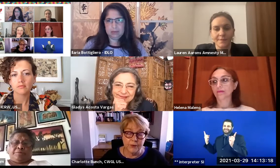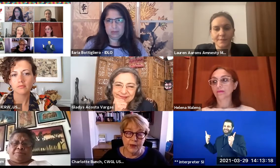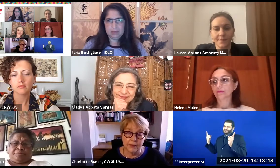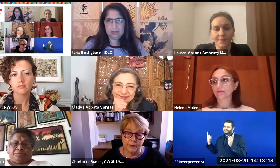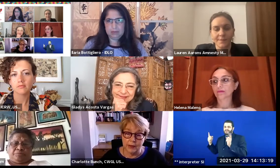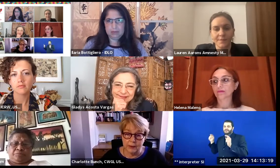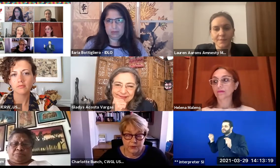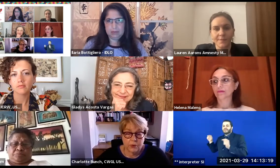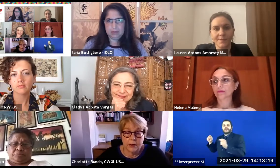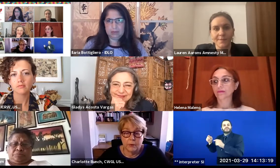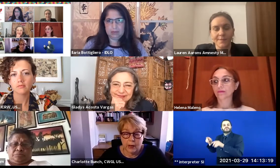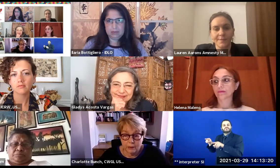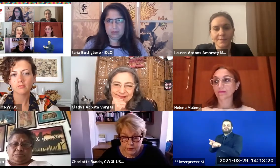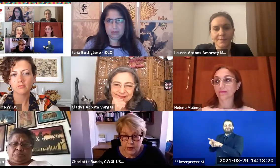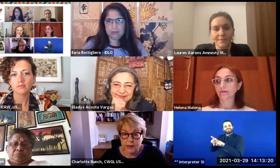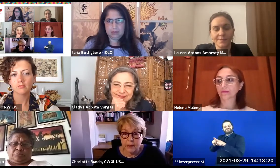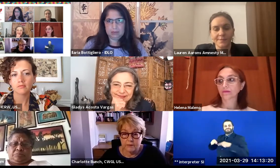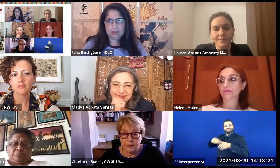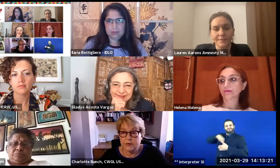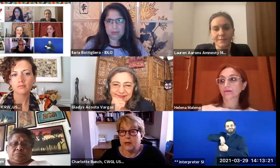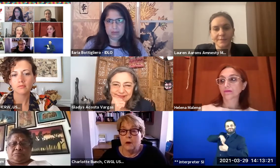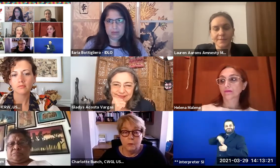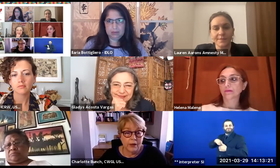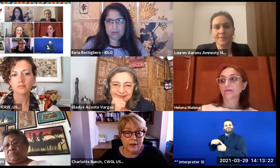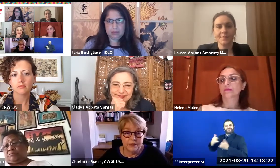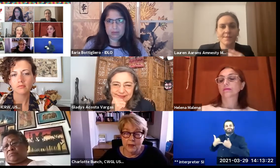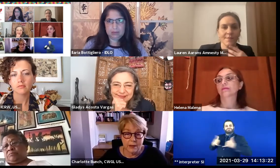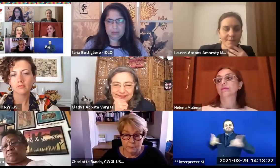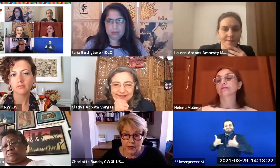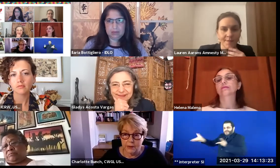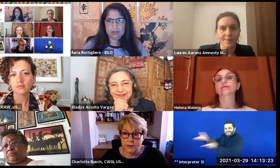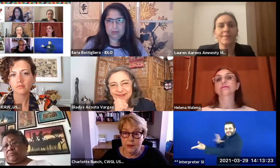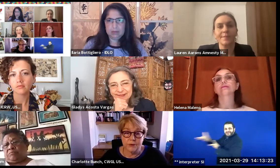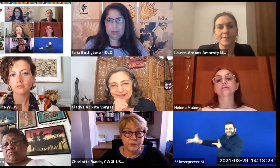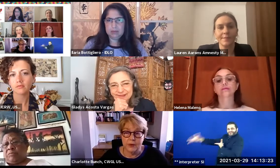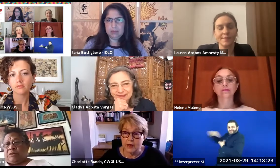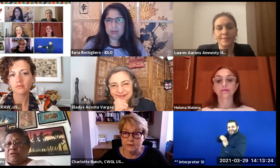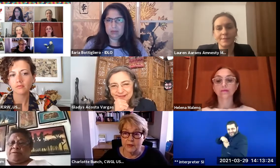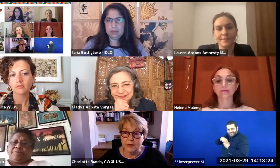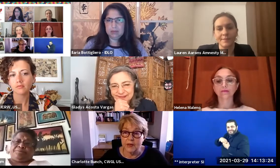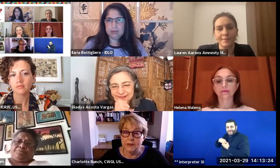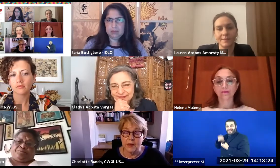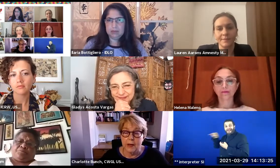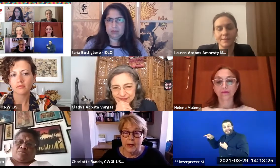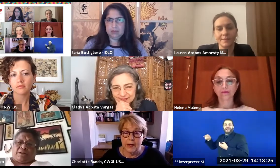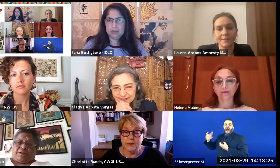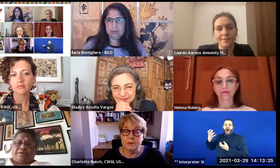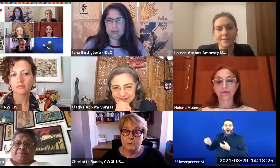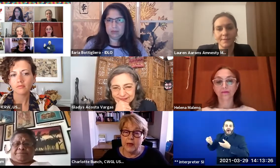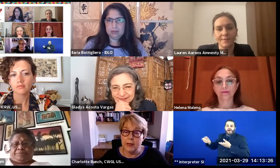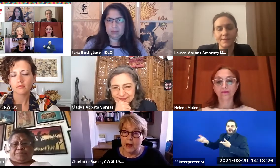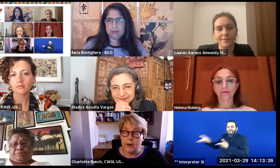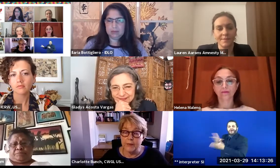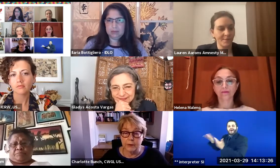I also think that certainly when I was a young activist, and what I see in my young student activists, is